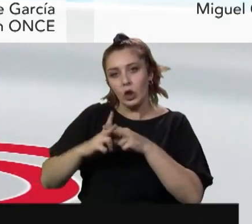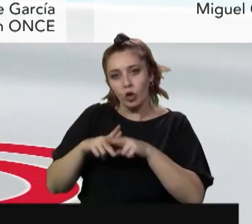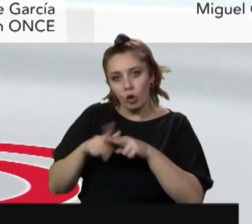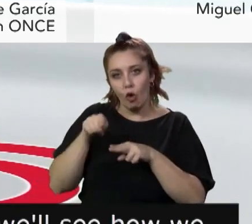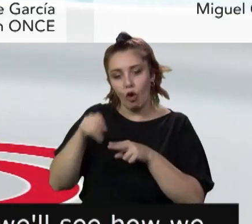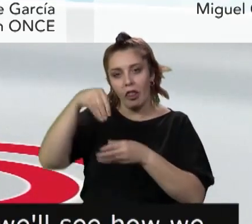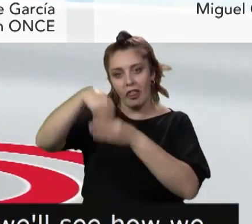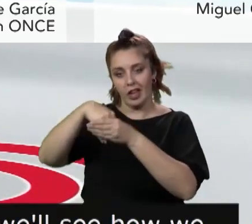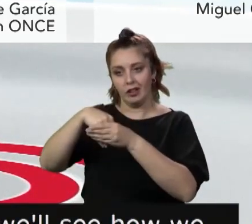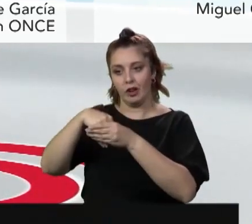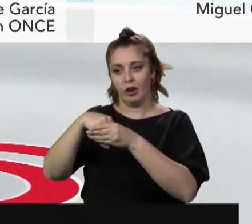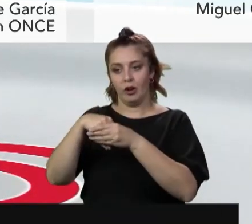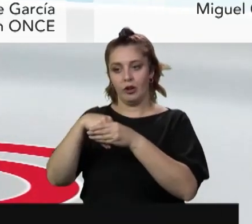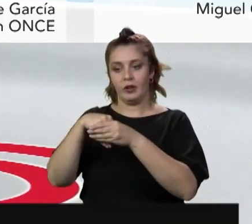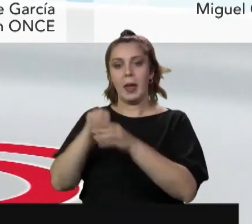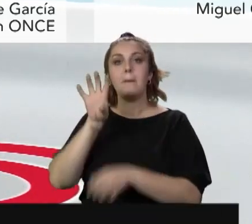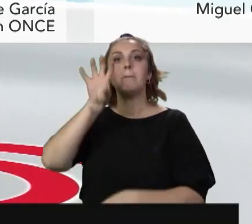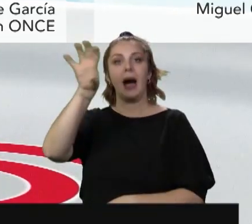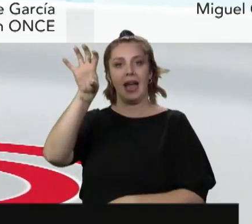manual part of the mapping tool,